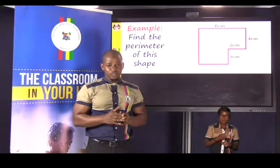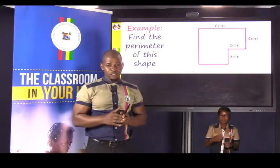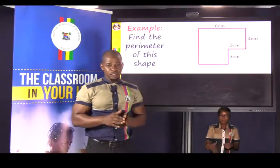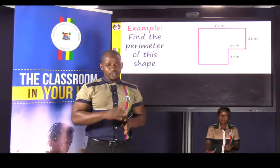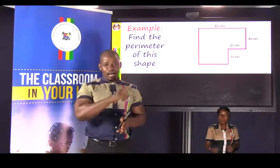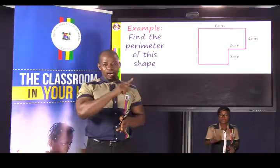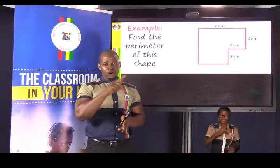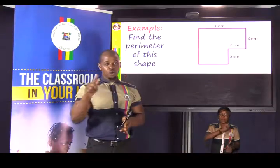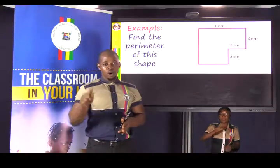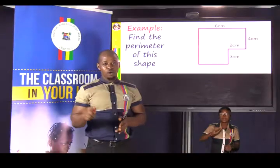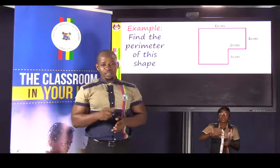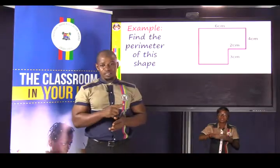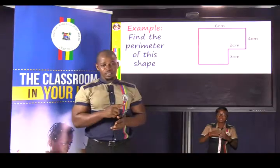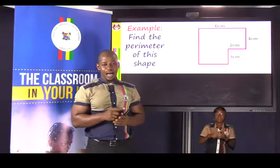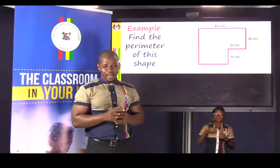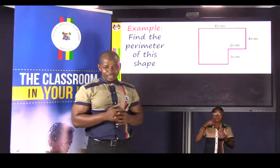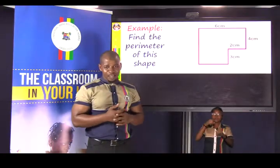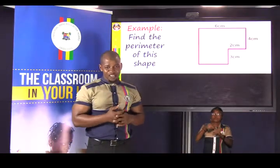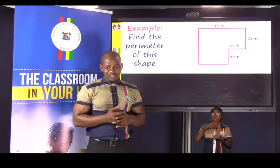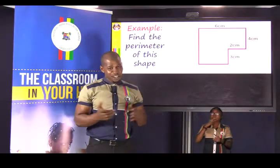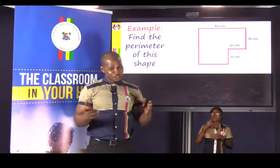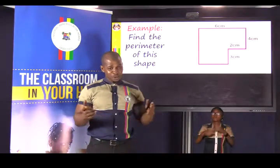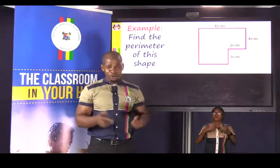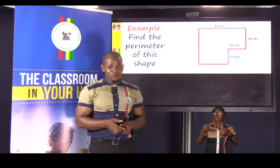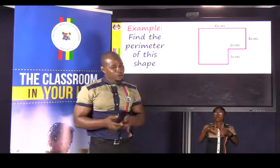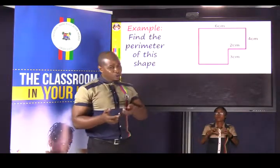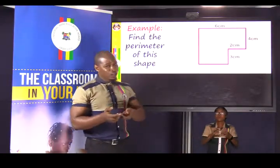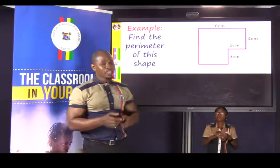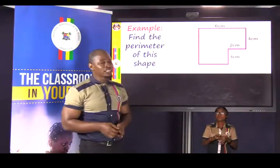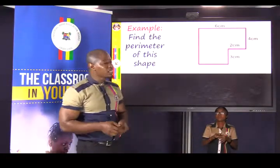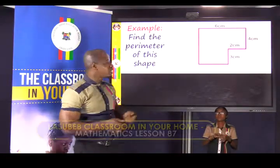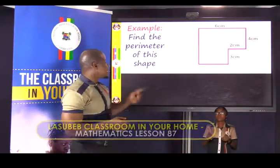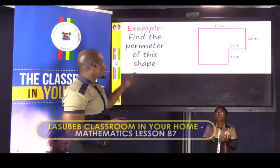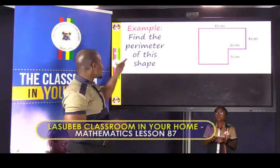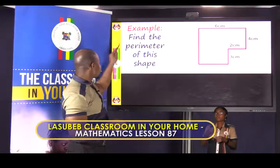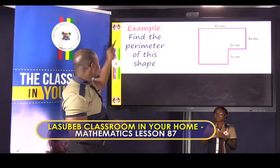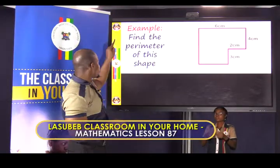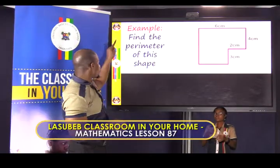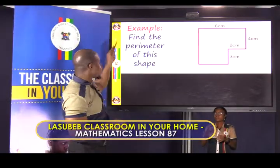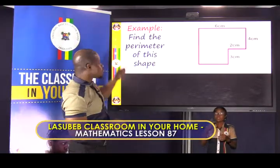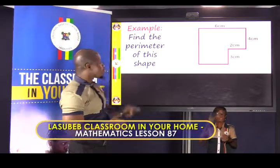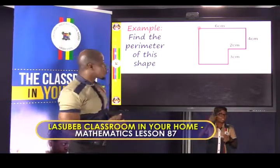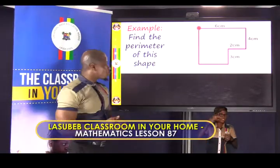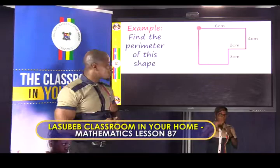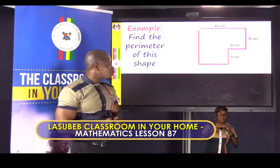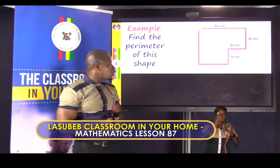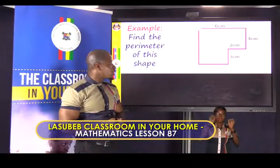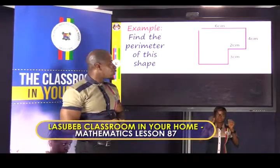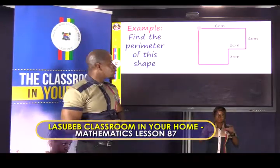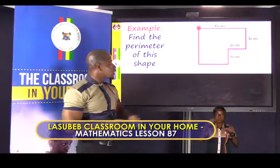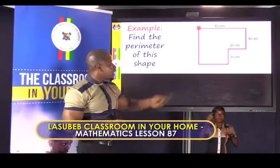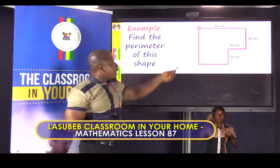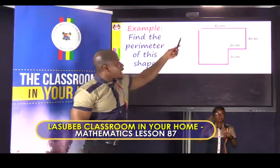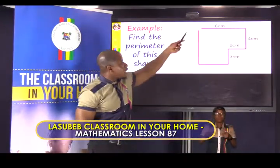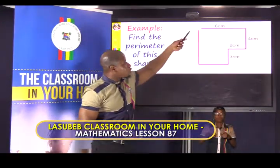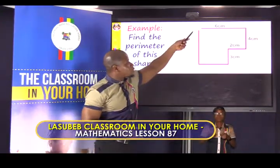starting point and go around it, adding along as you go. So let's see if it will be possible for us to go along. We'll